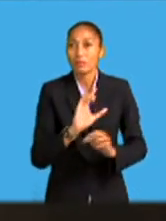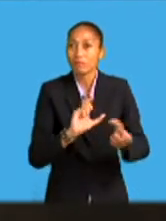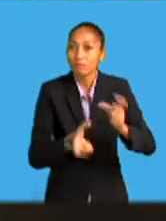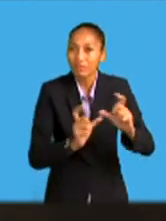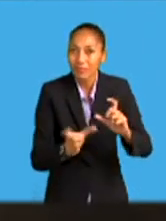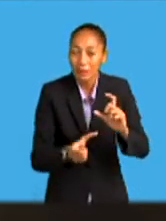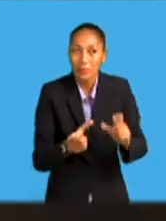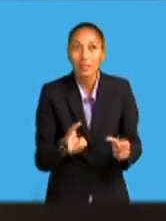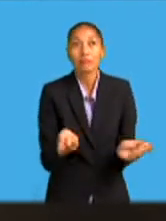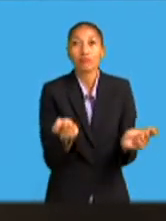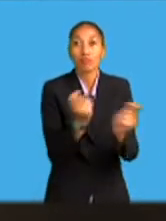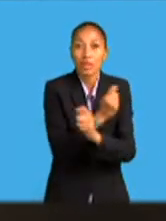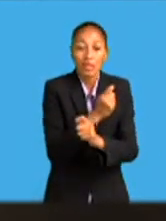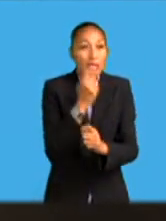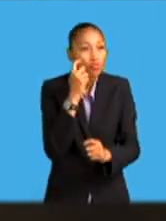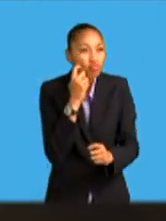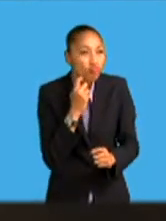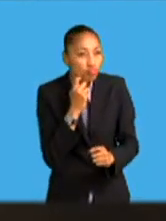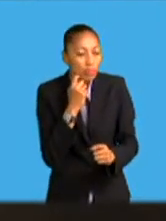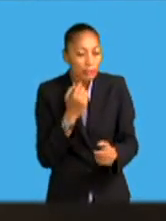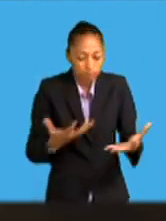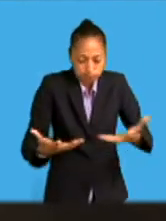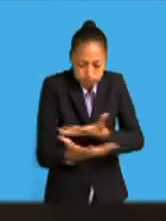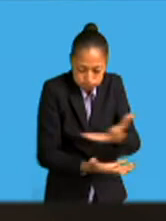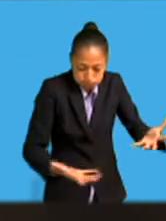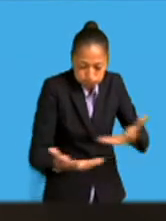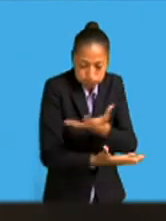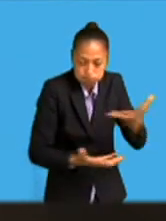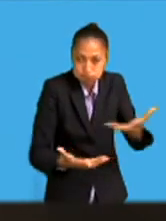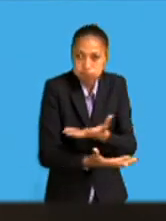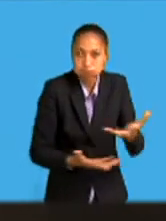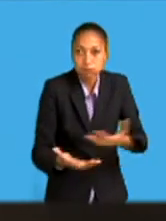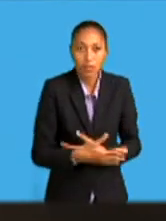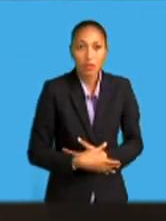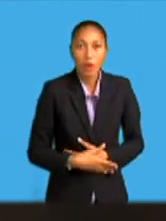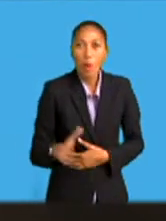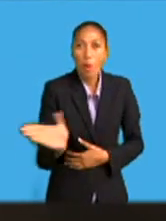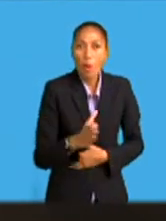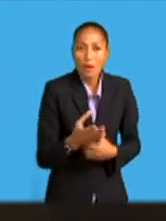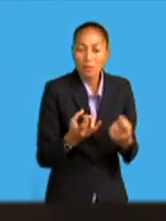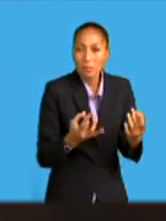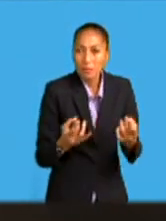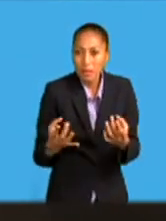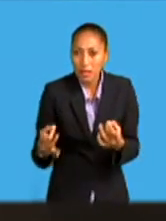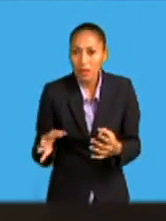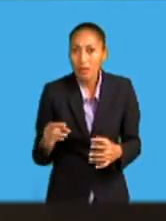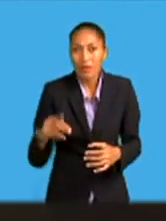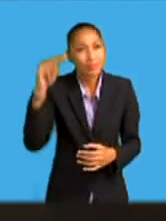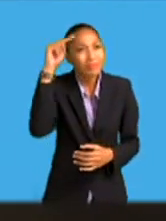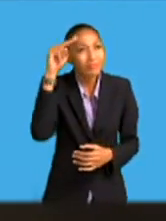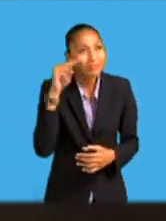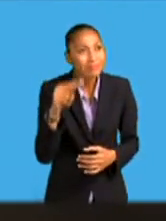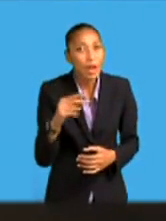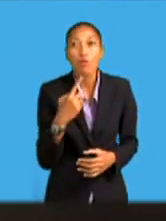adaptation and mitigation strategies. The readiness phase of our National REDD Plus